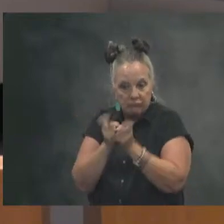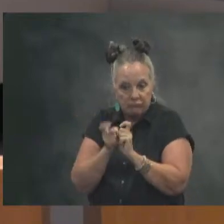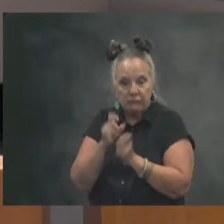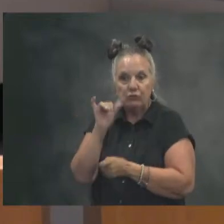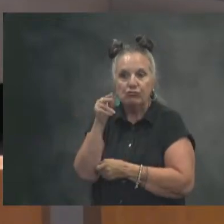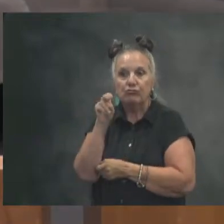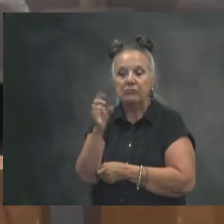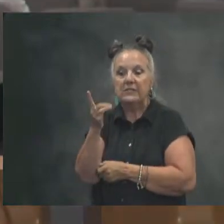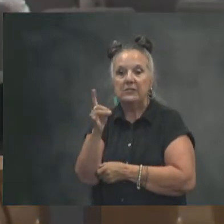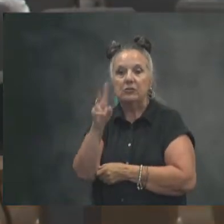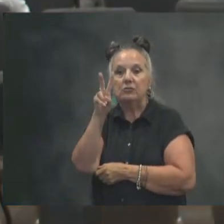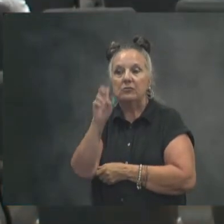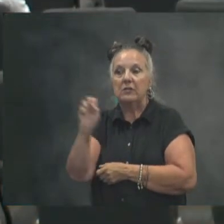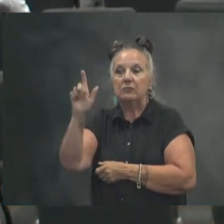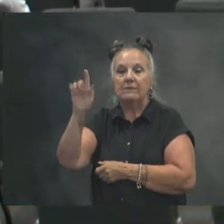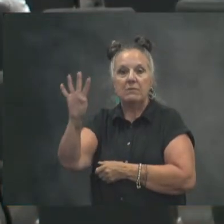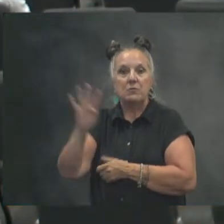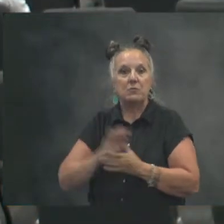18th, 2024?